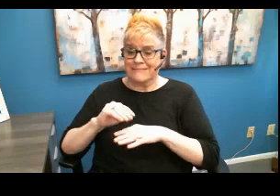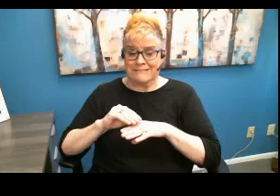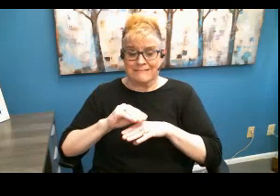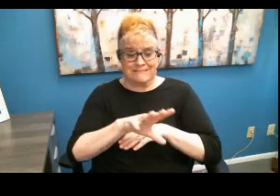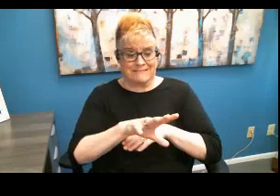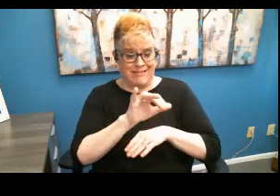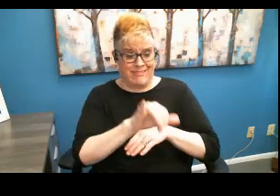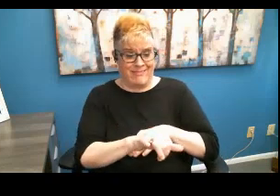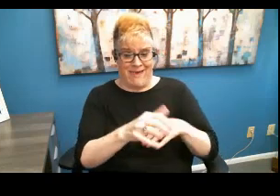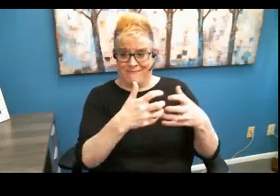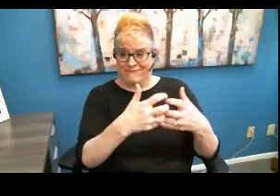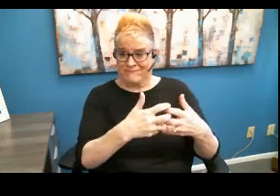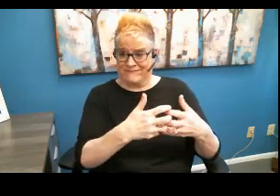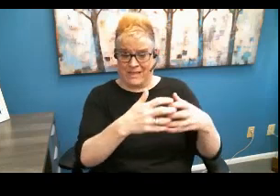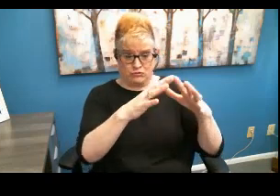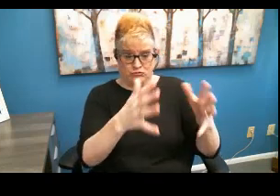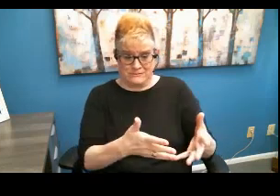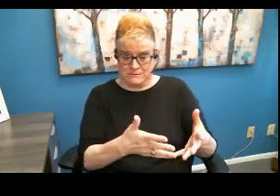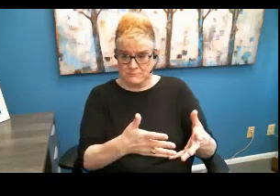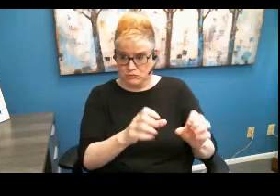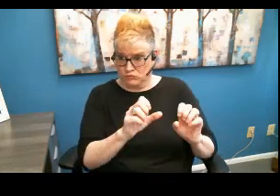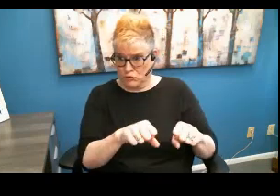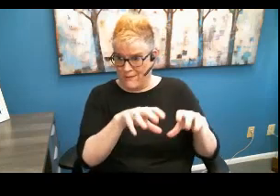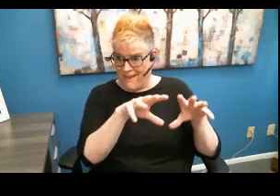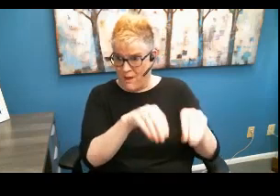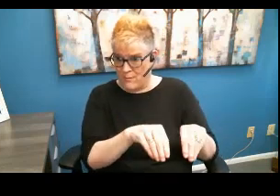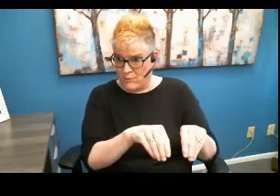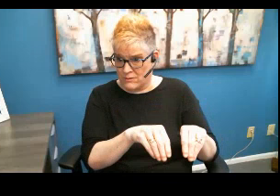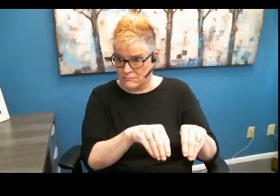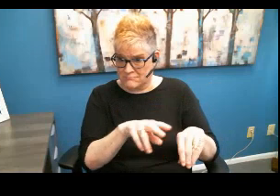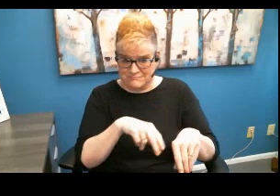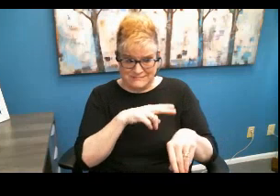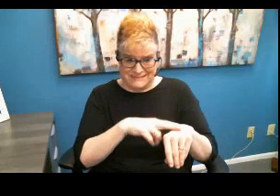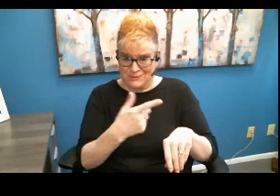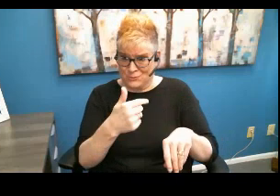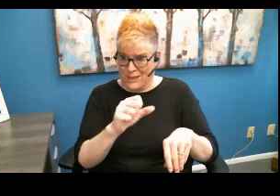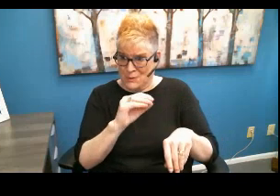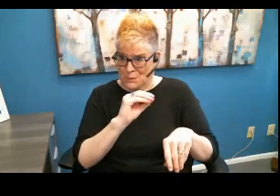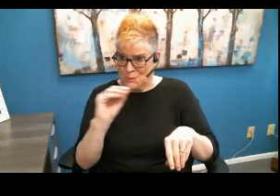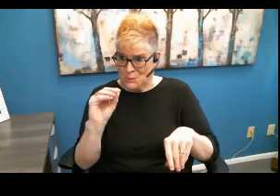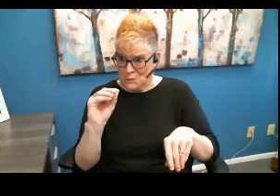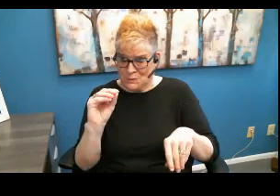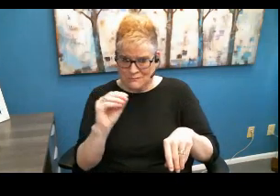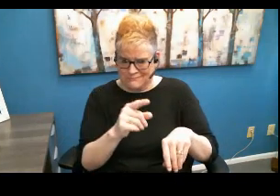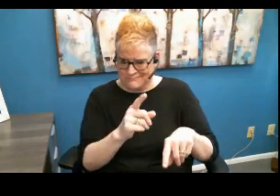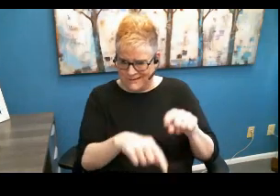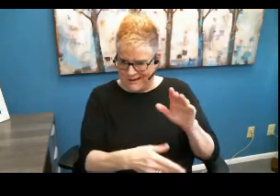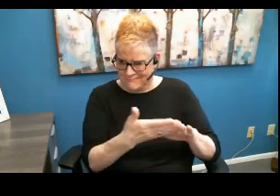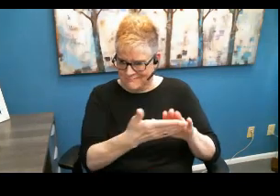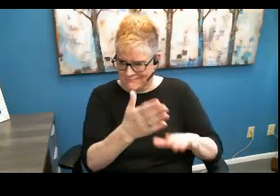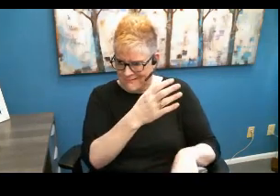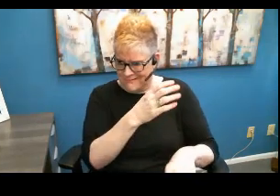facility, you could be out of power. So without the natural gas, you're not going to be generating electricity. Which is say either you're going to have a